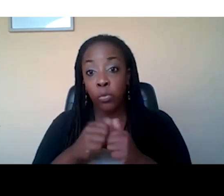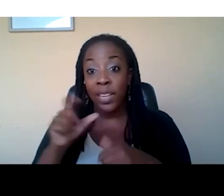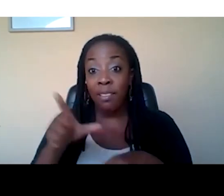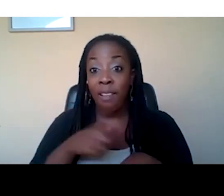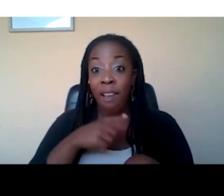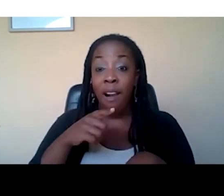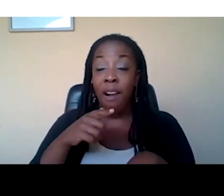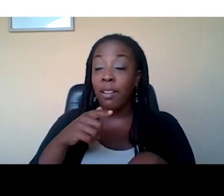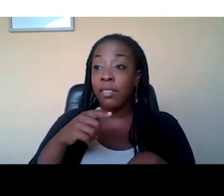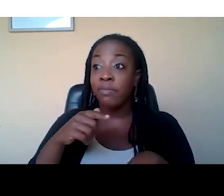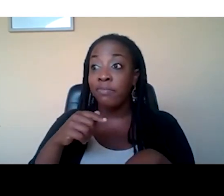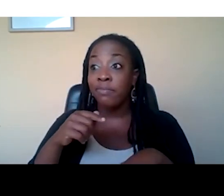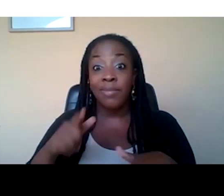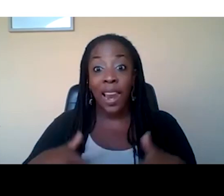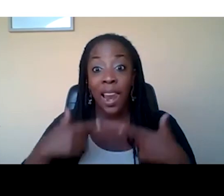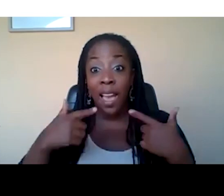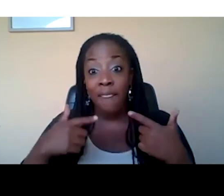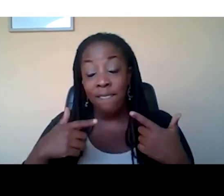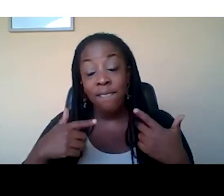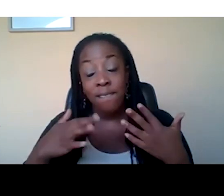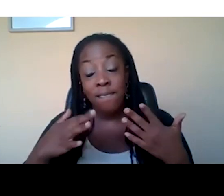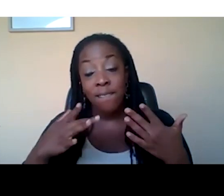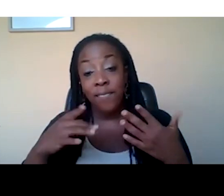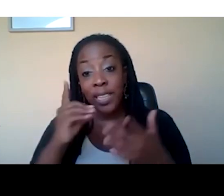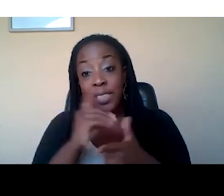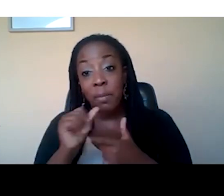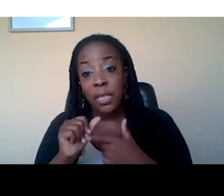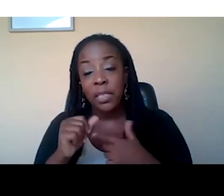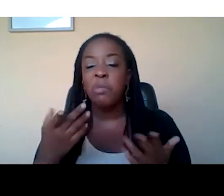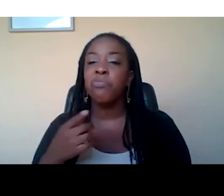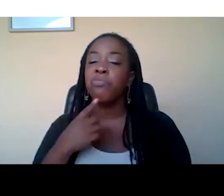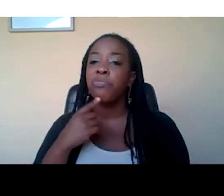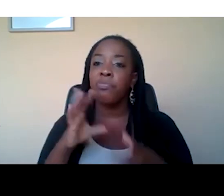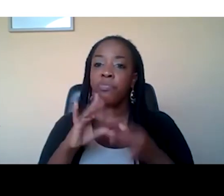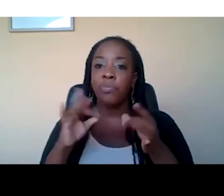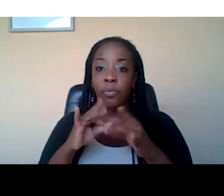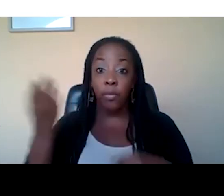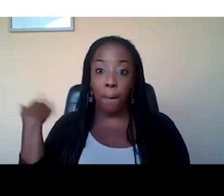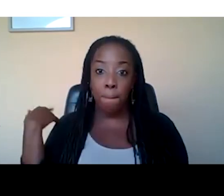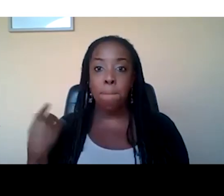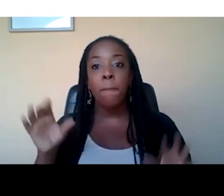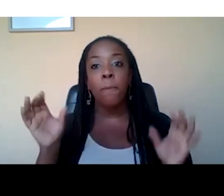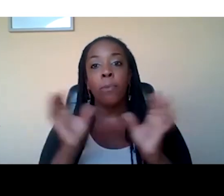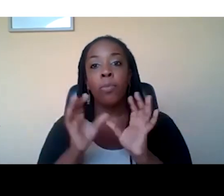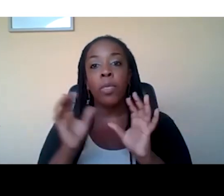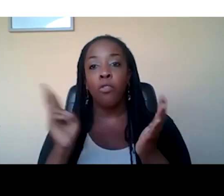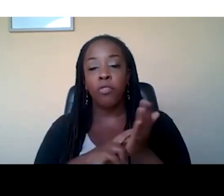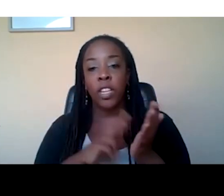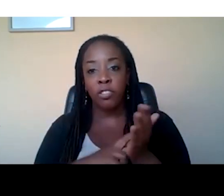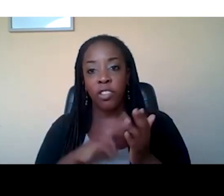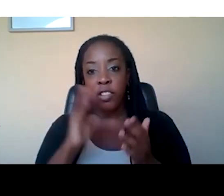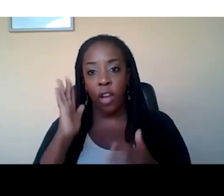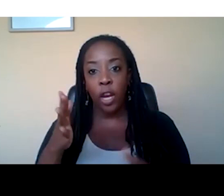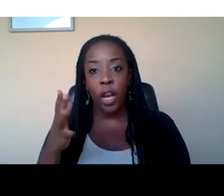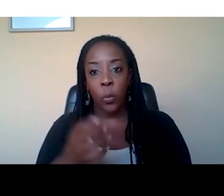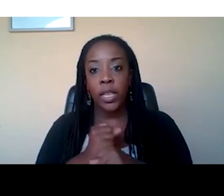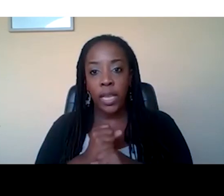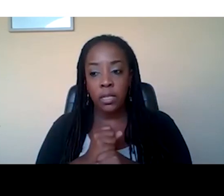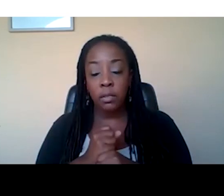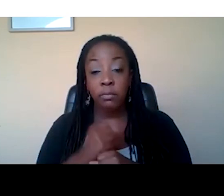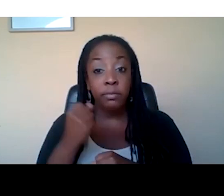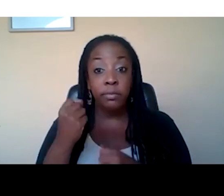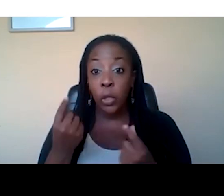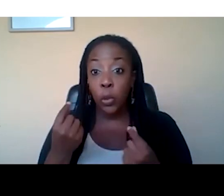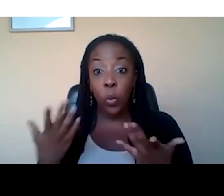The benefits, as I said earlier, the first thing is the certificate of registration that they will get to identify them